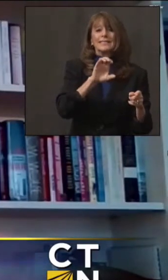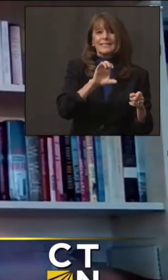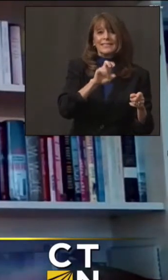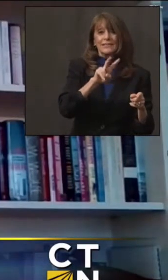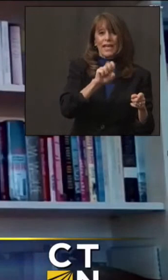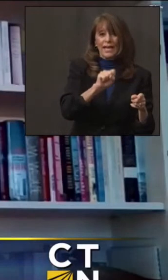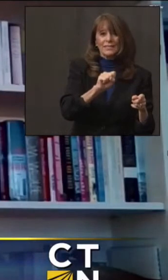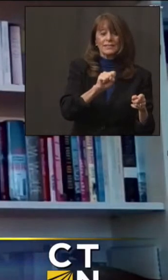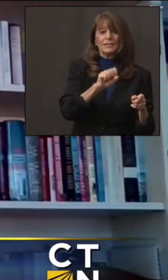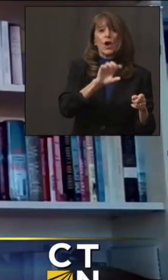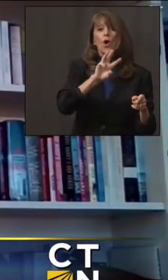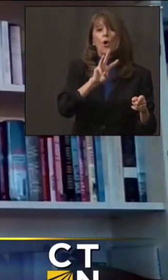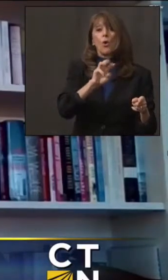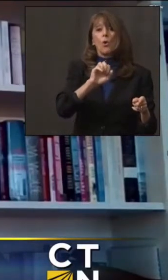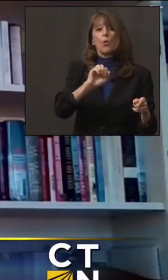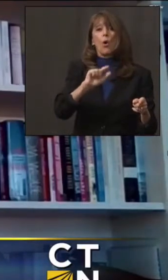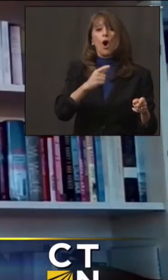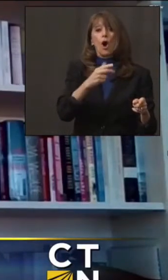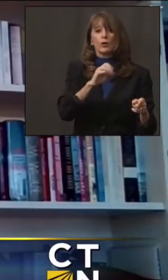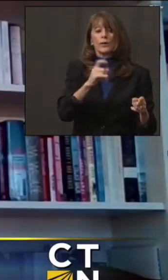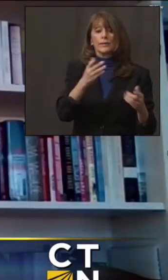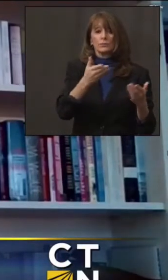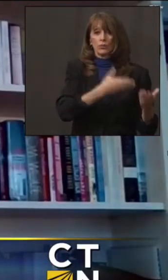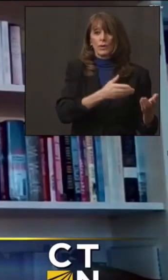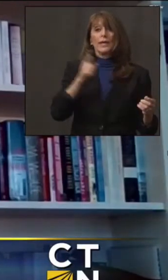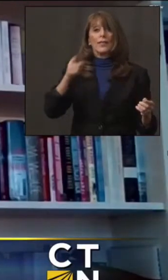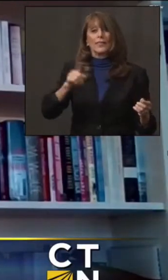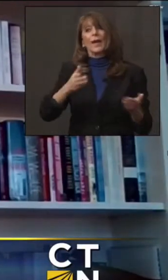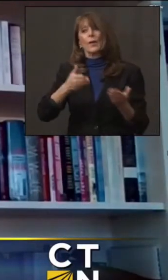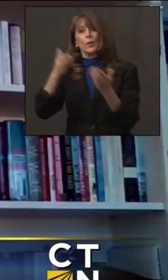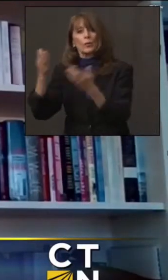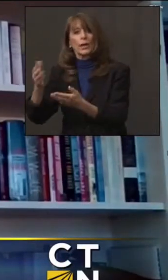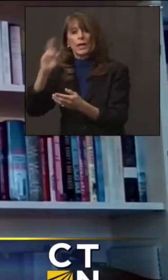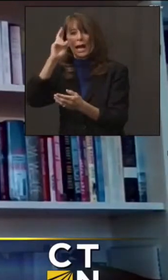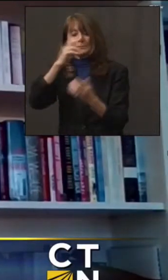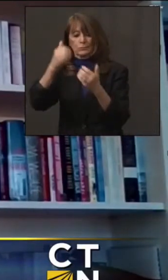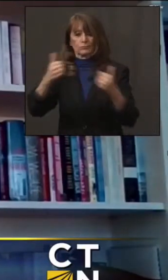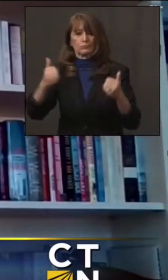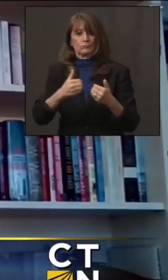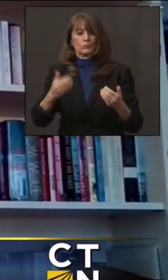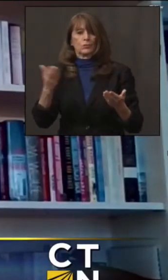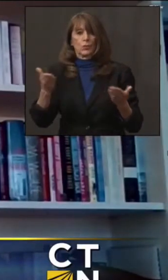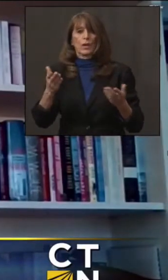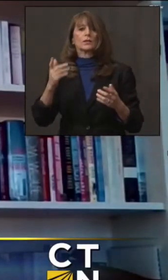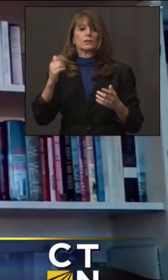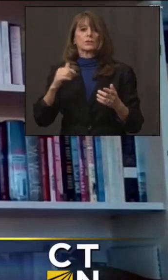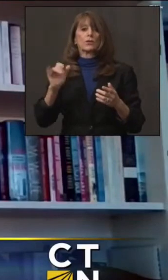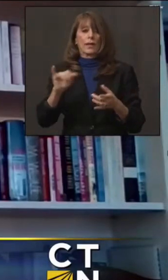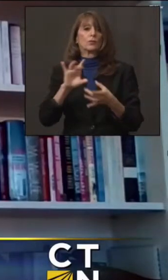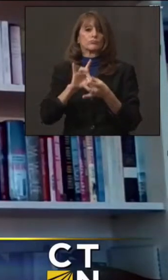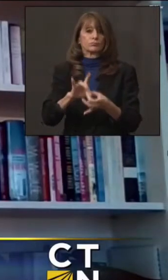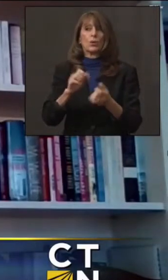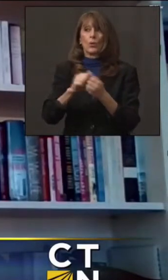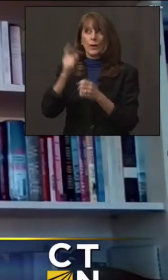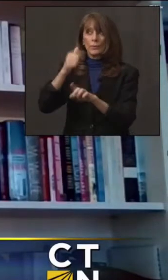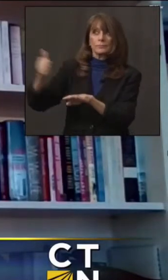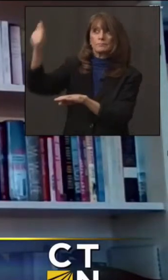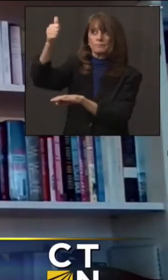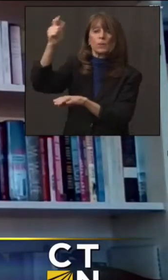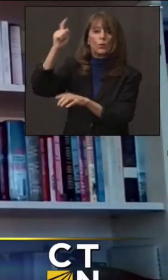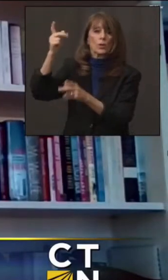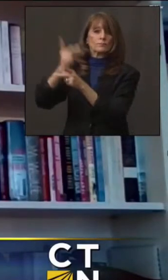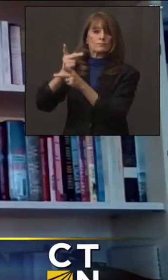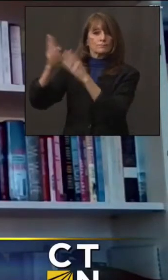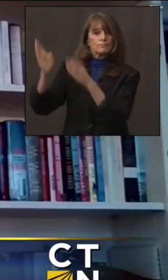all of that logistics, they are taken care of through Operation Warp Speed in partnership with CDC. And